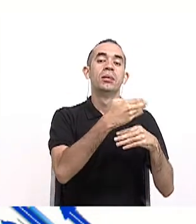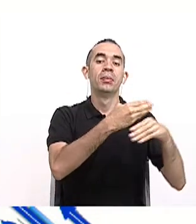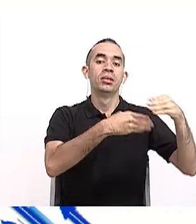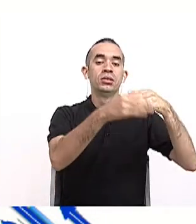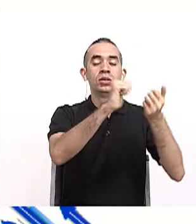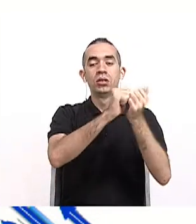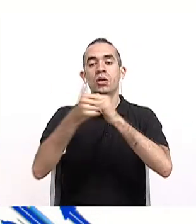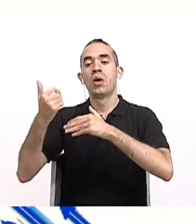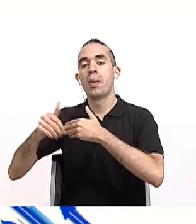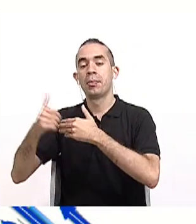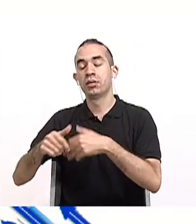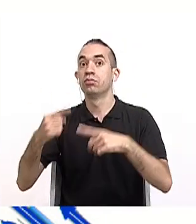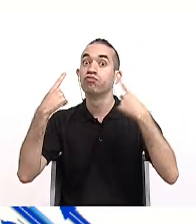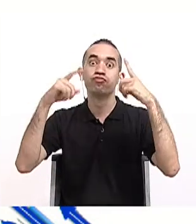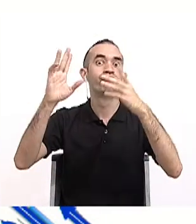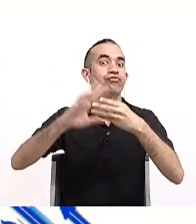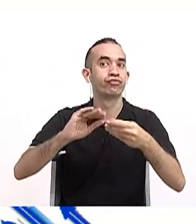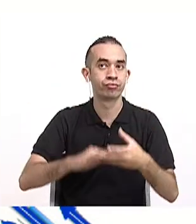Corps volunteers,